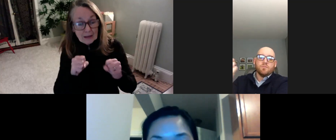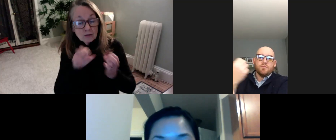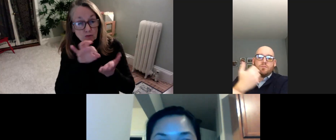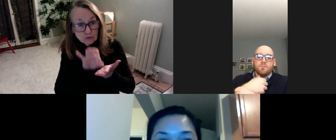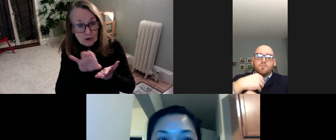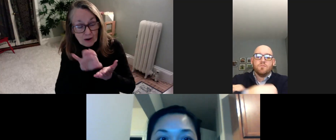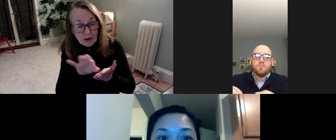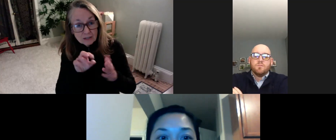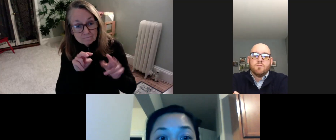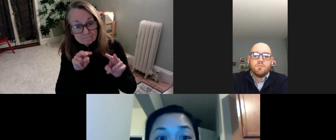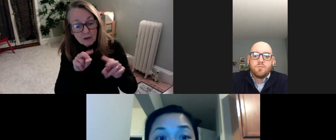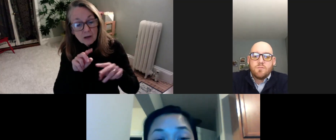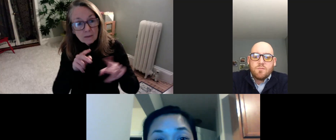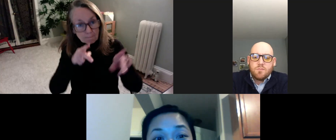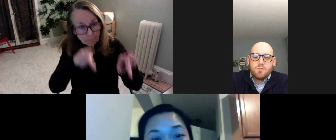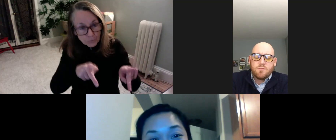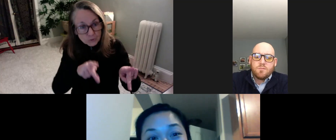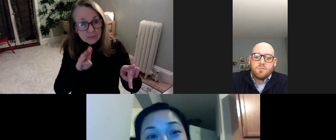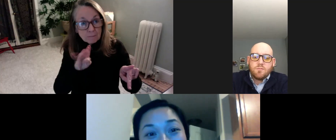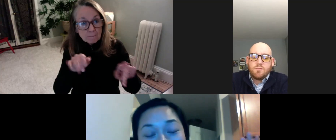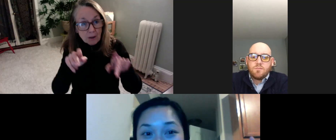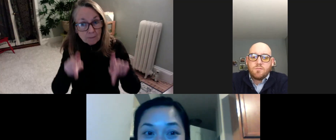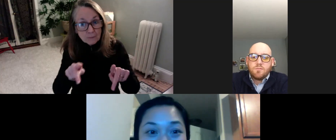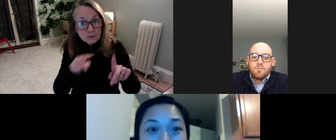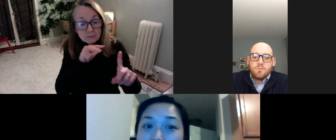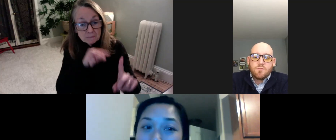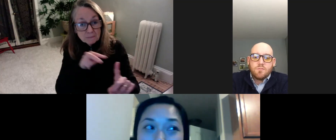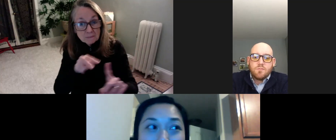on a person level, for example, the types of